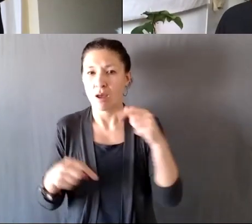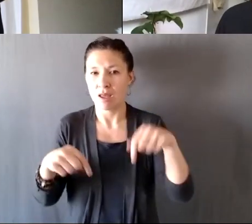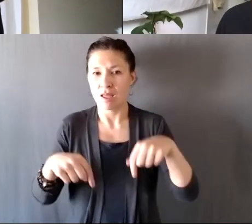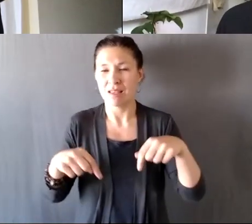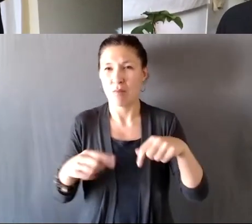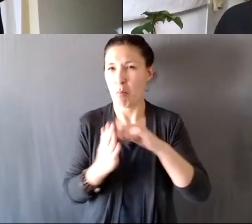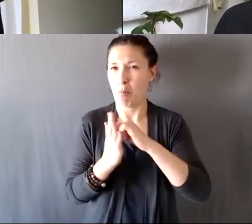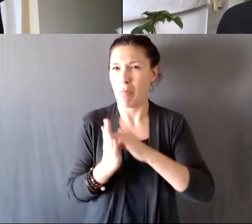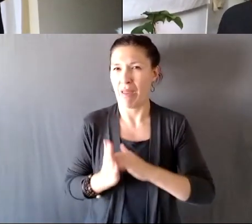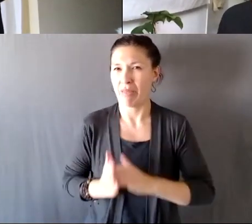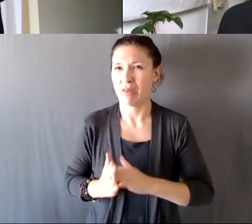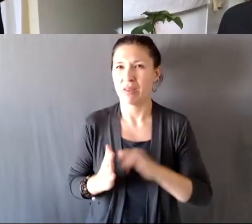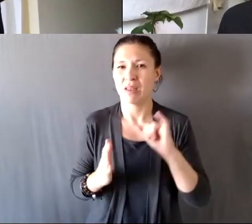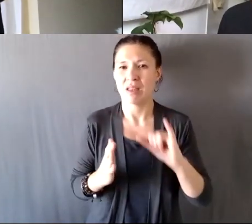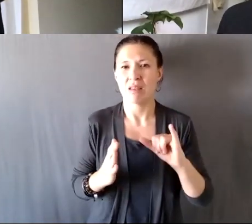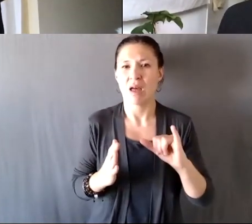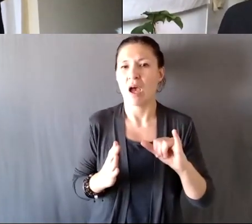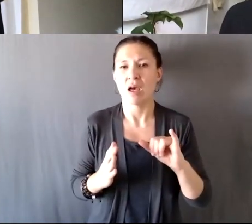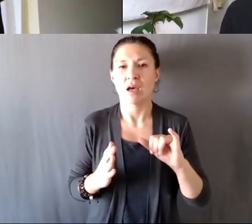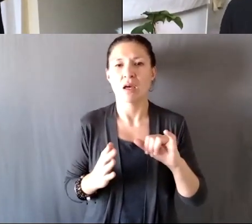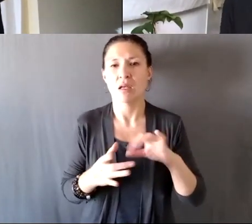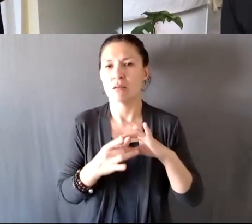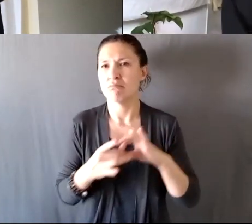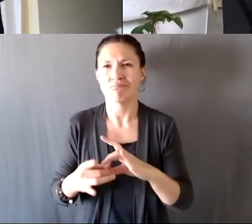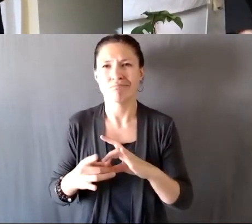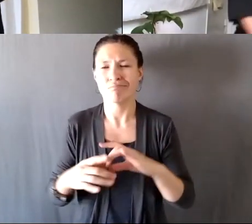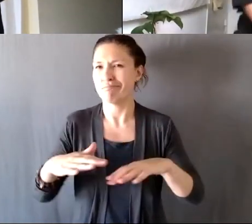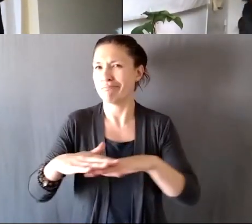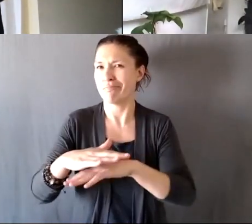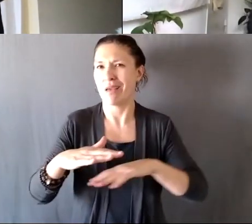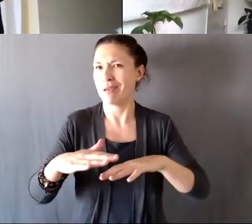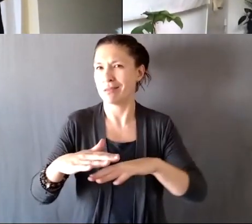breath and the nature of breath. So